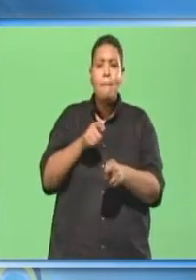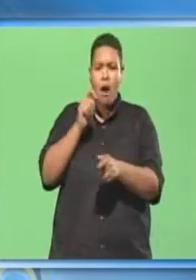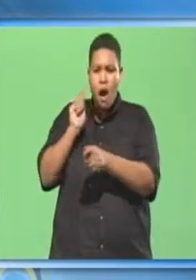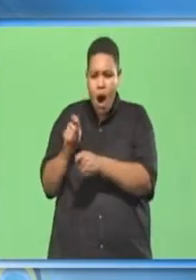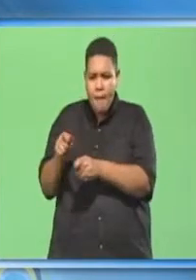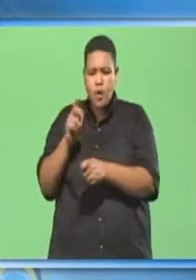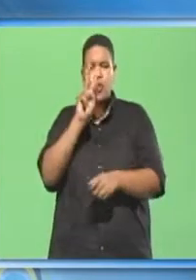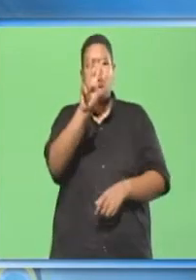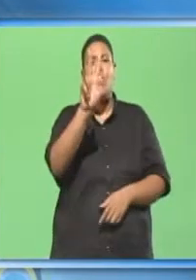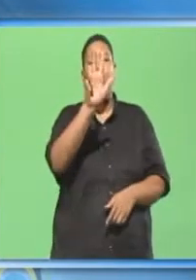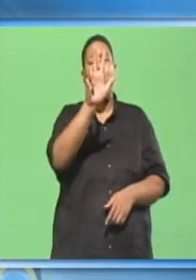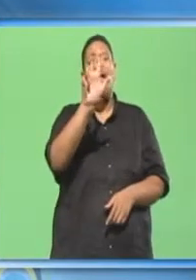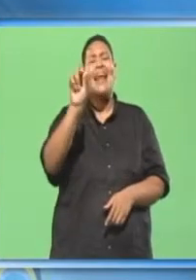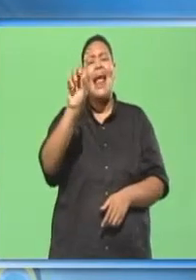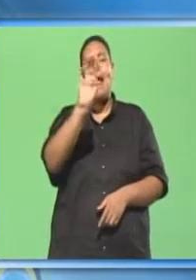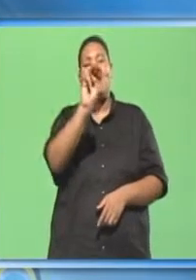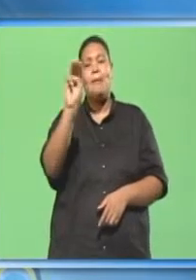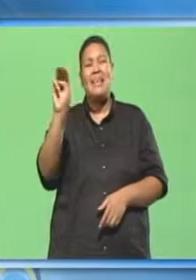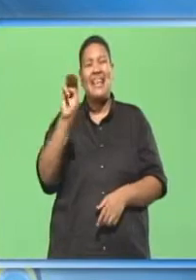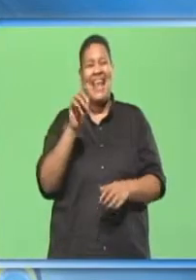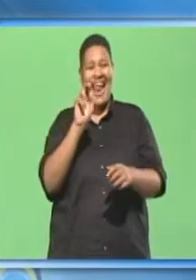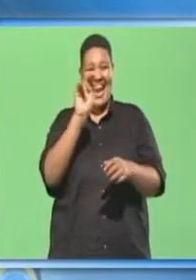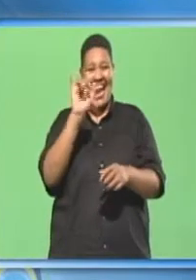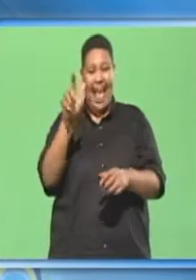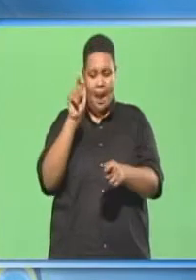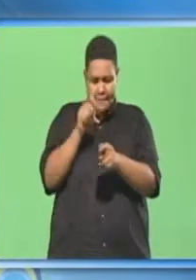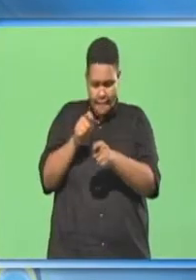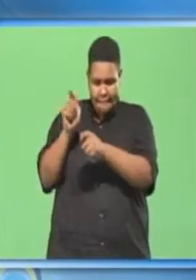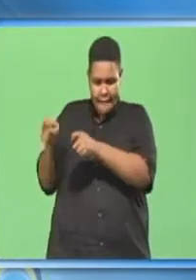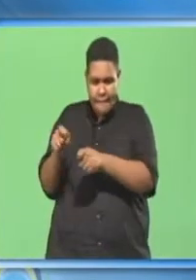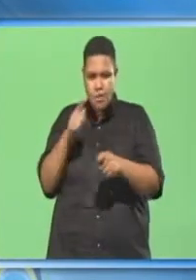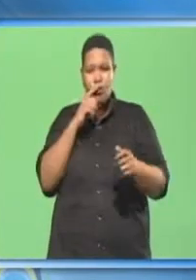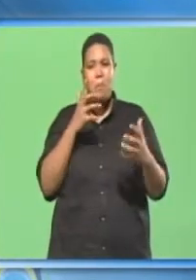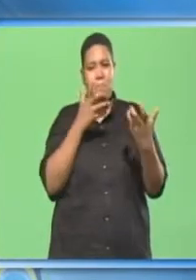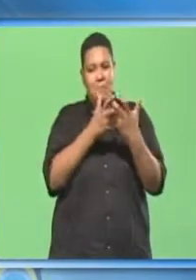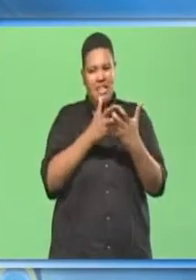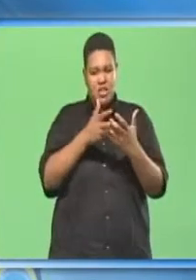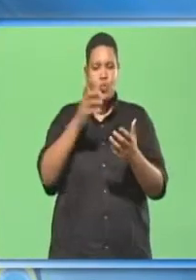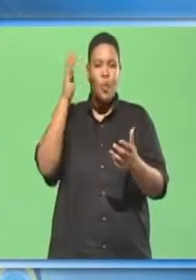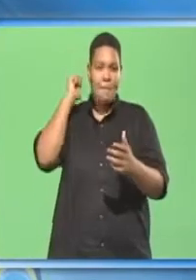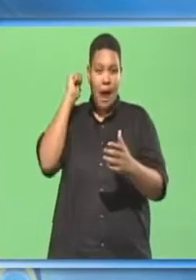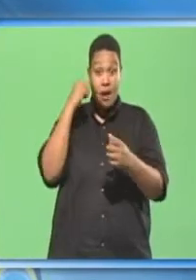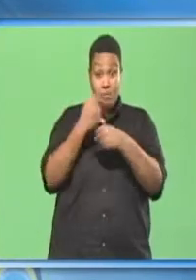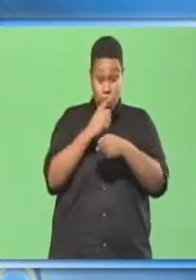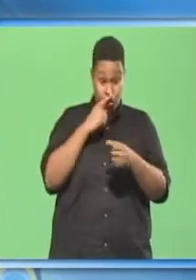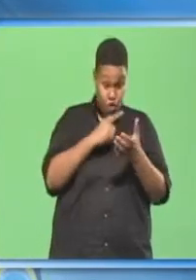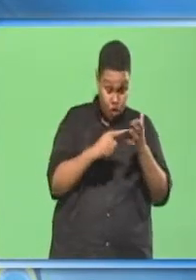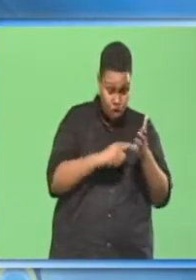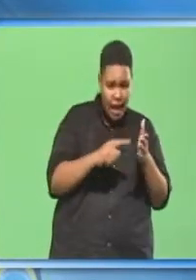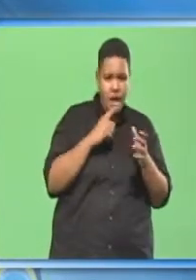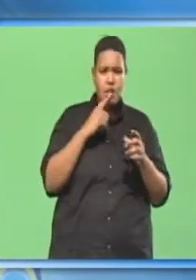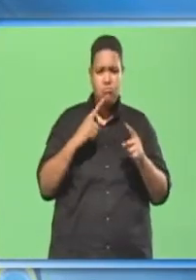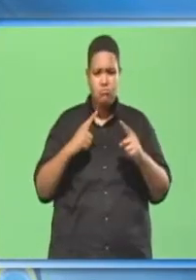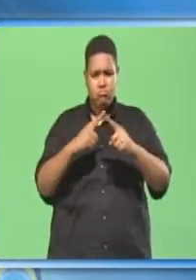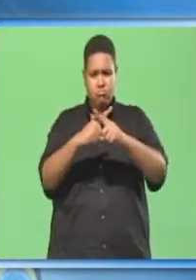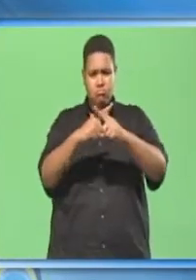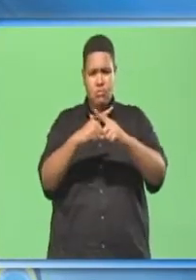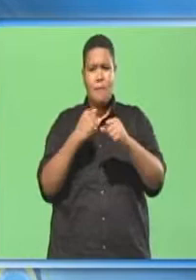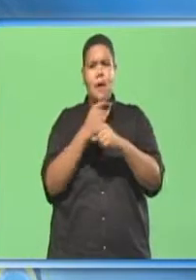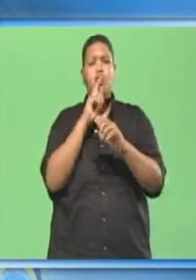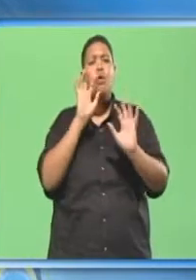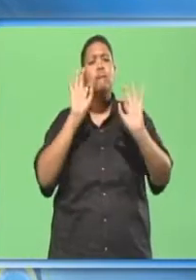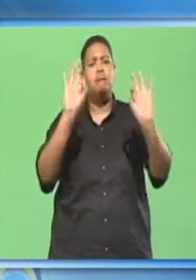two 38 mm finish nails to fix the sides to the back. Remember to check diagonals to ensure the drawer is